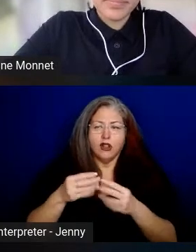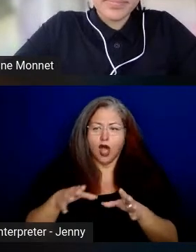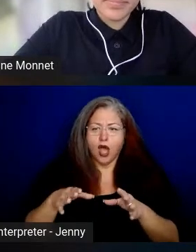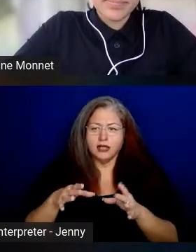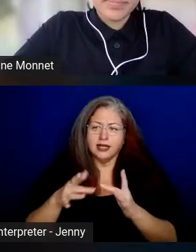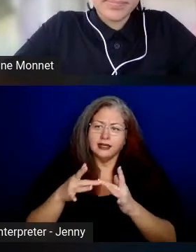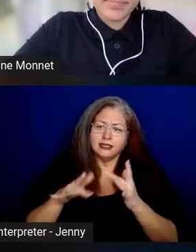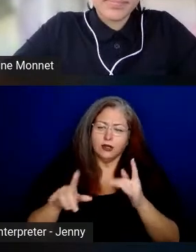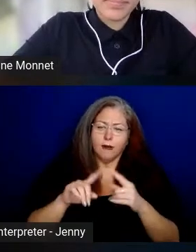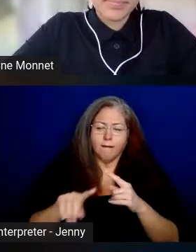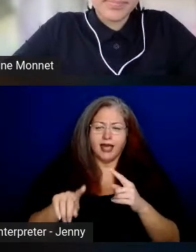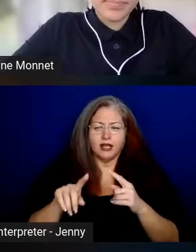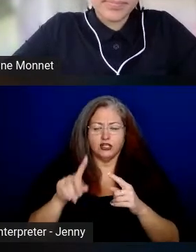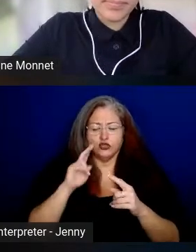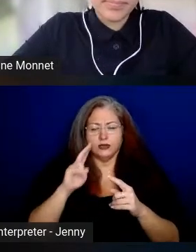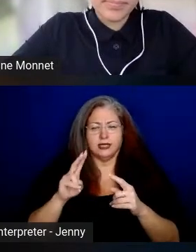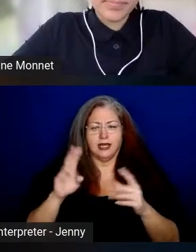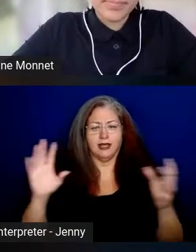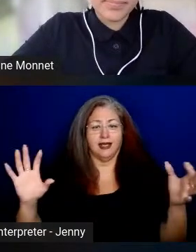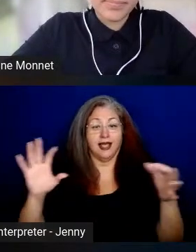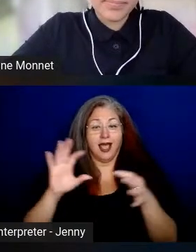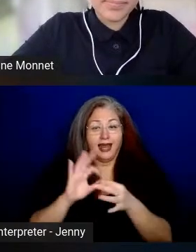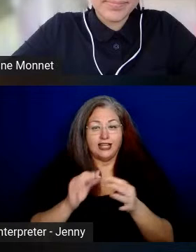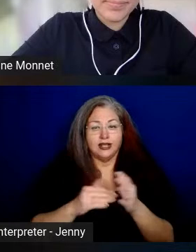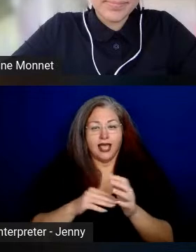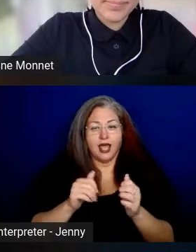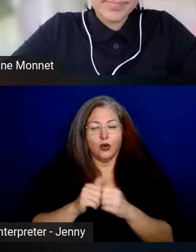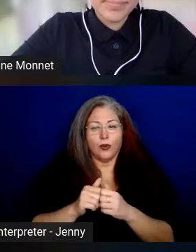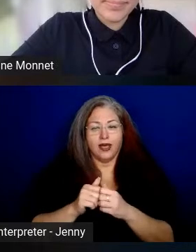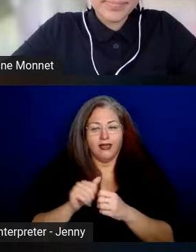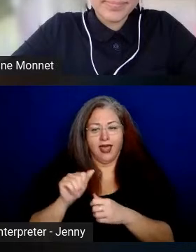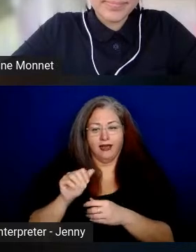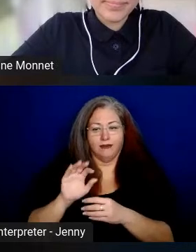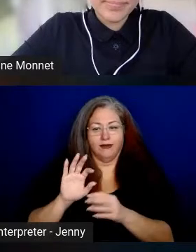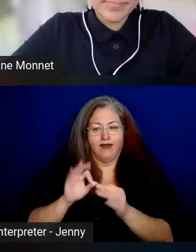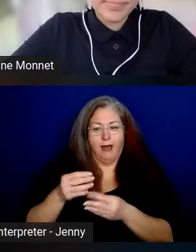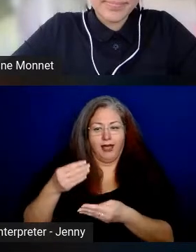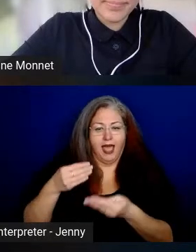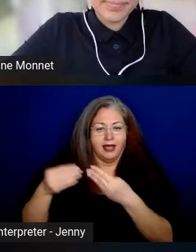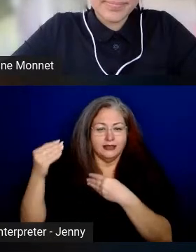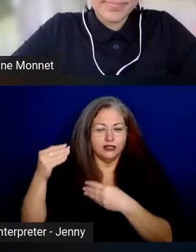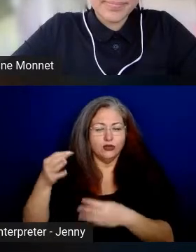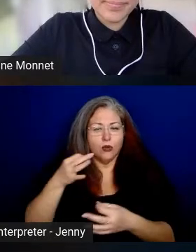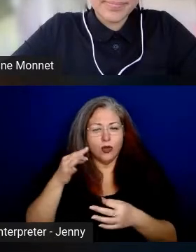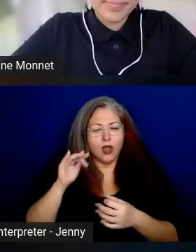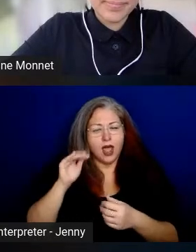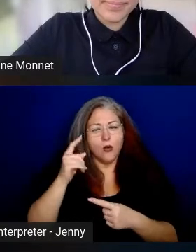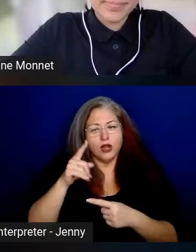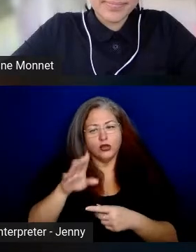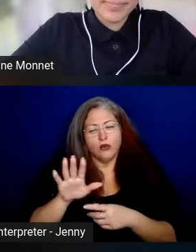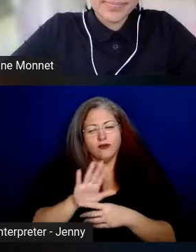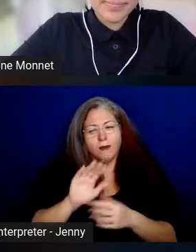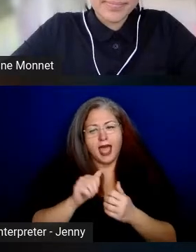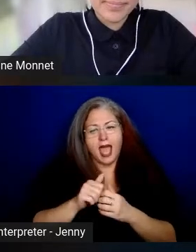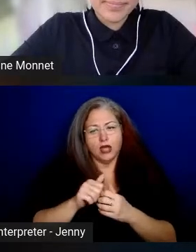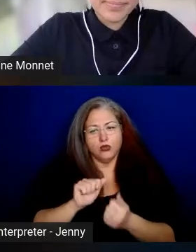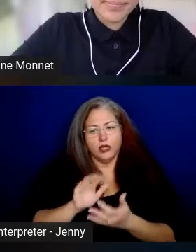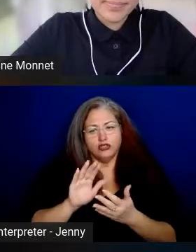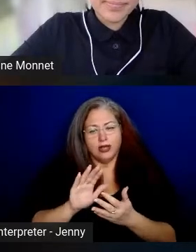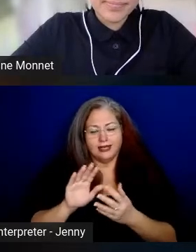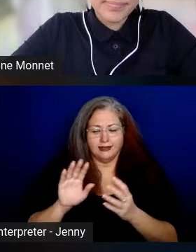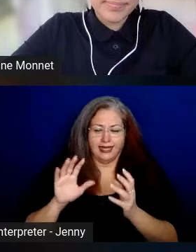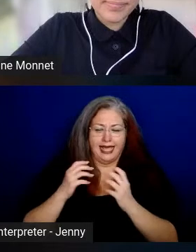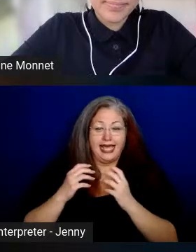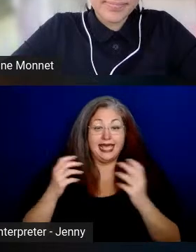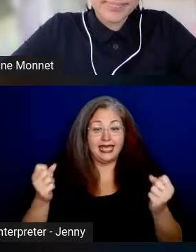powerful reconnection to the world of the ancestors. How did you find your creative way to address healing in your film?